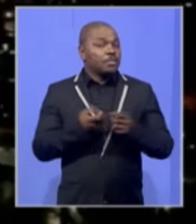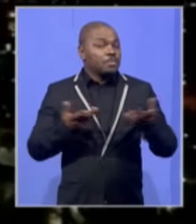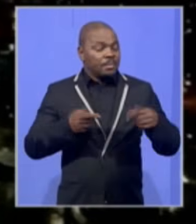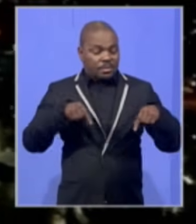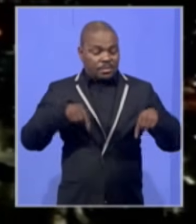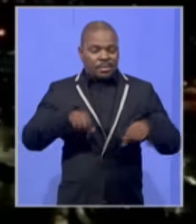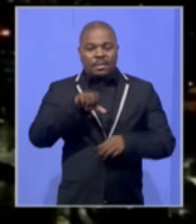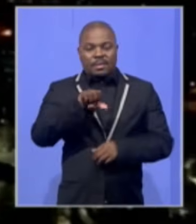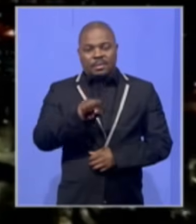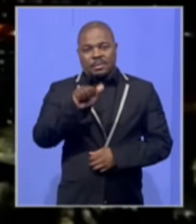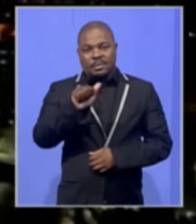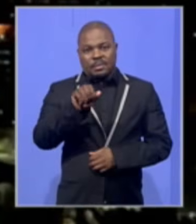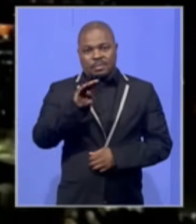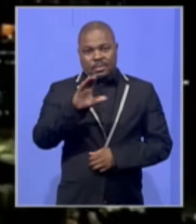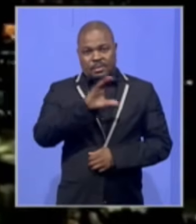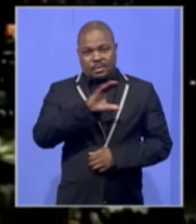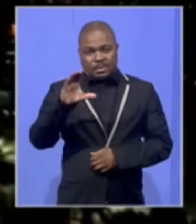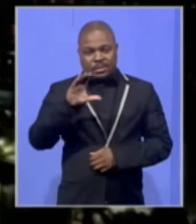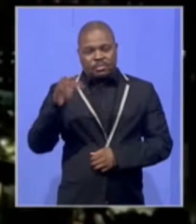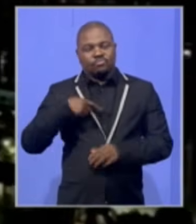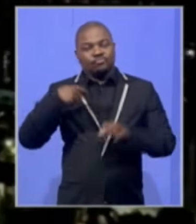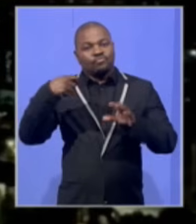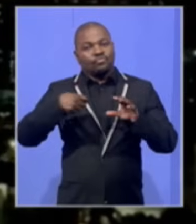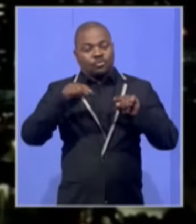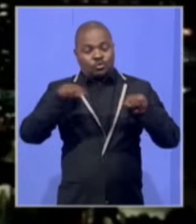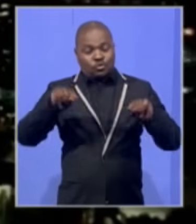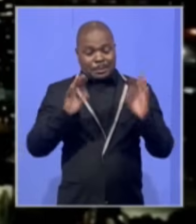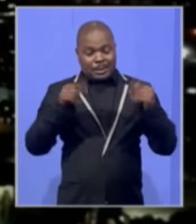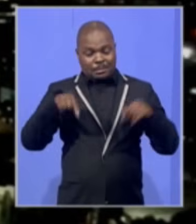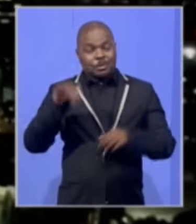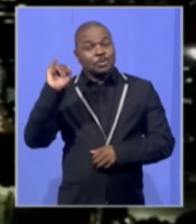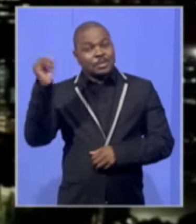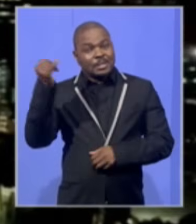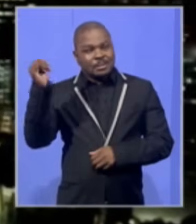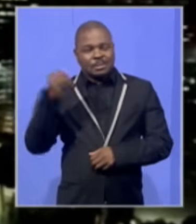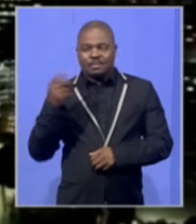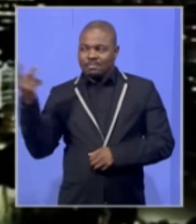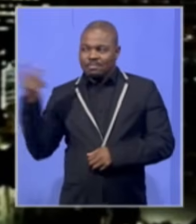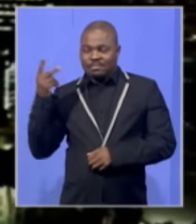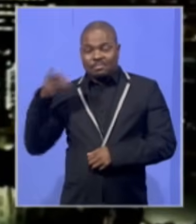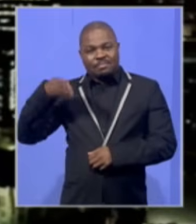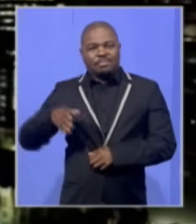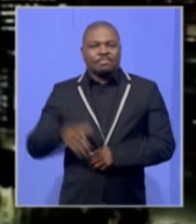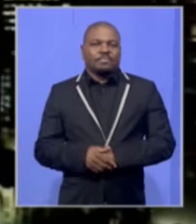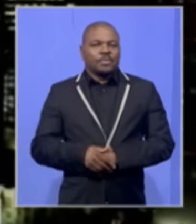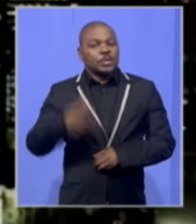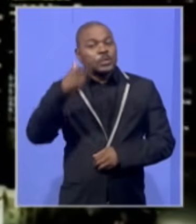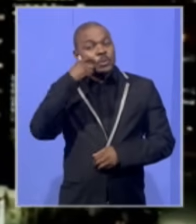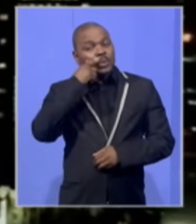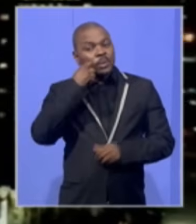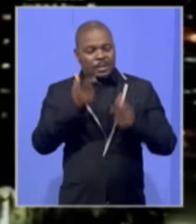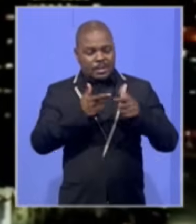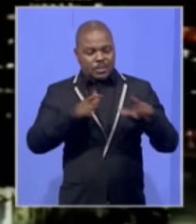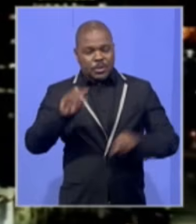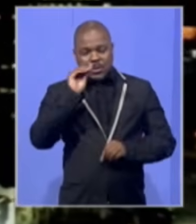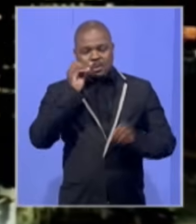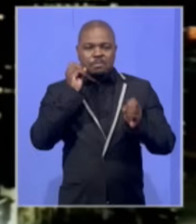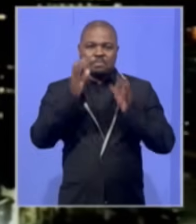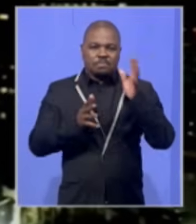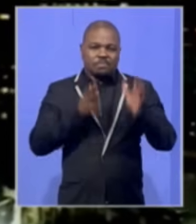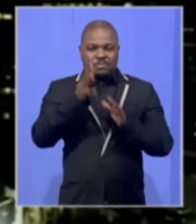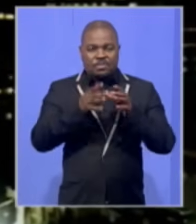Malalo go tswa mo SABC Studio 10 Auckland Park, Johannesburg. Re go tlisetsa kgaso ya dikgang tsa Setswana. A